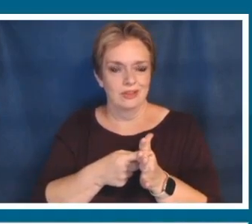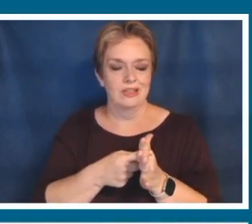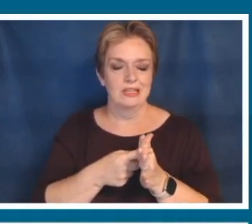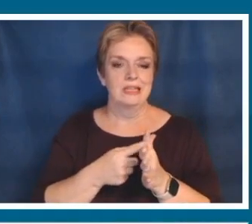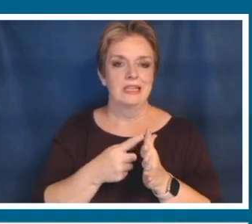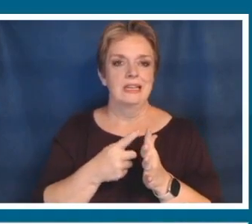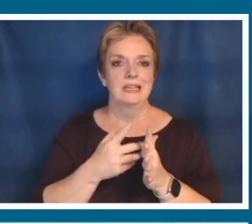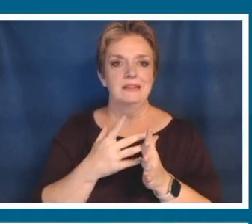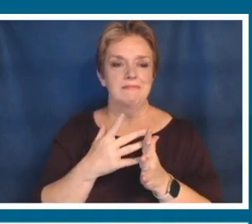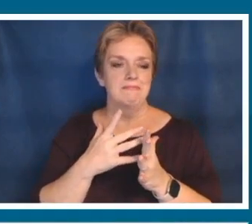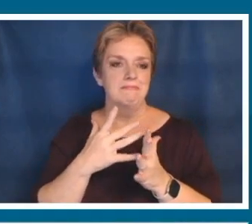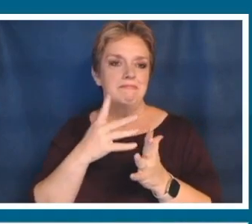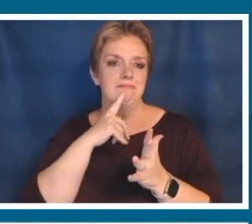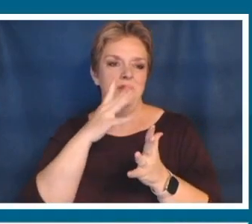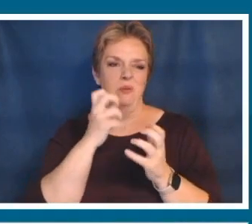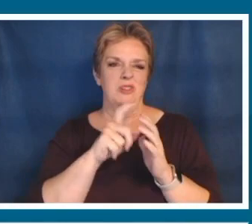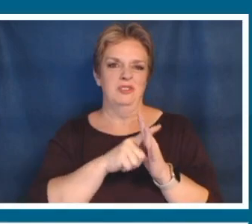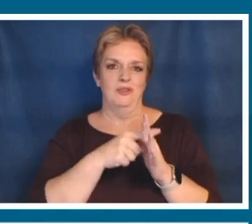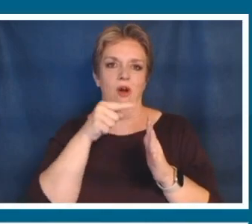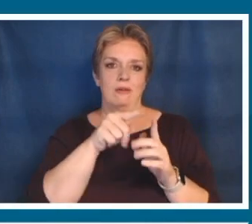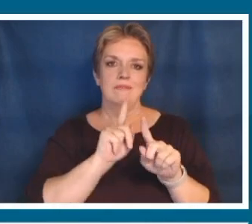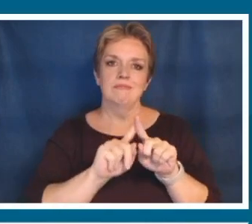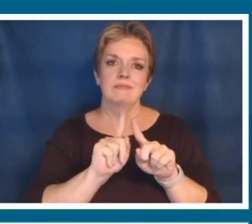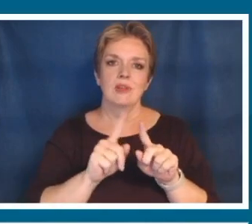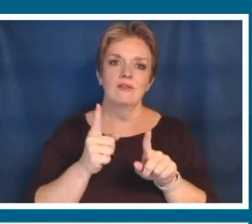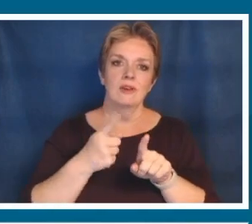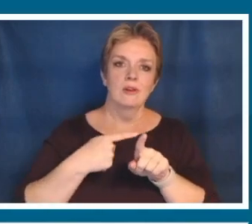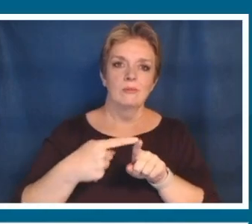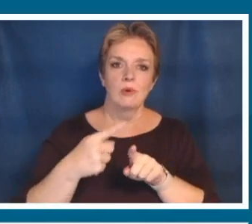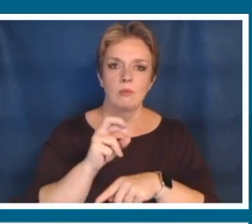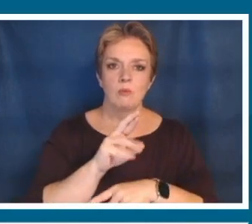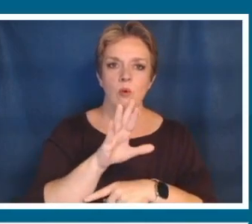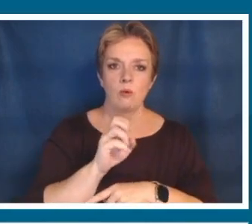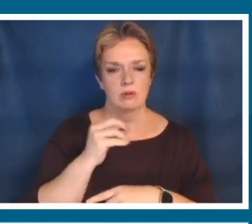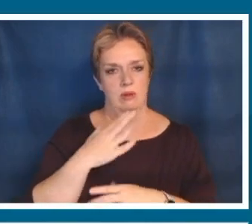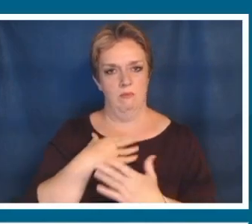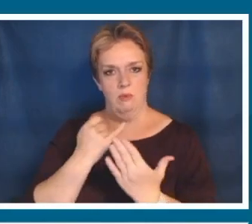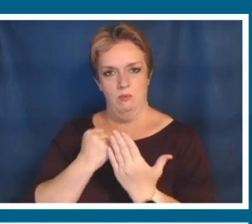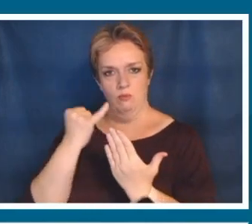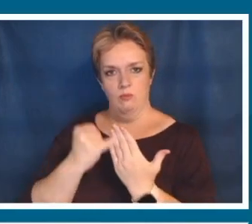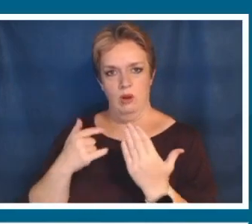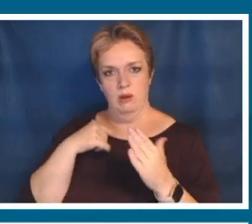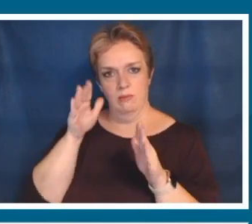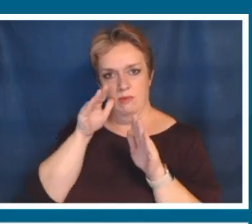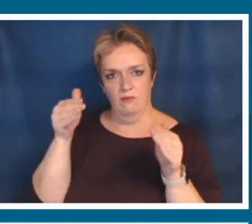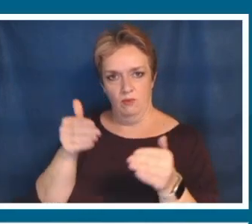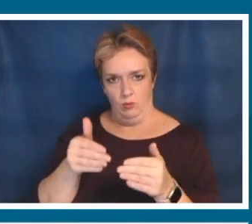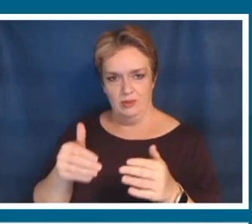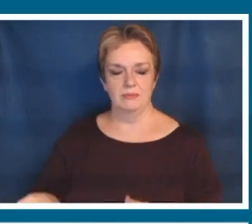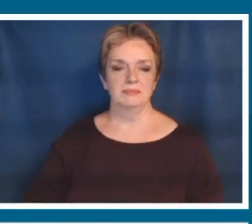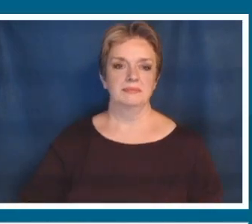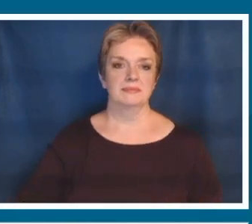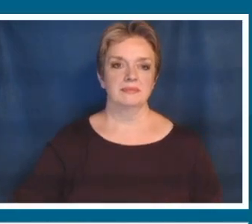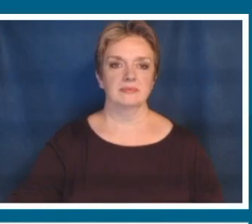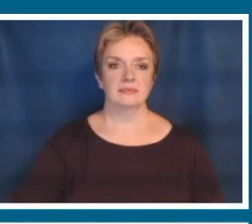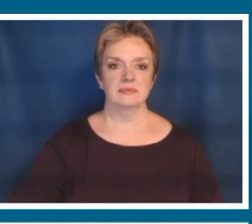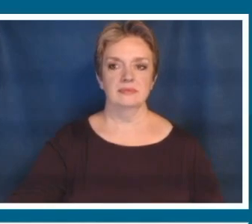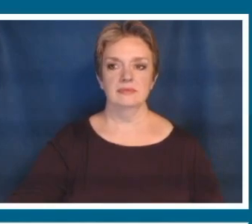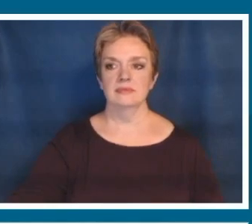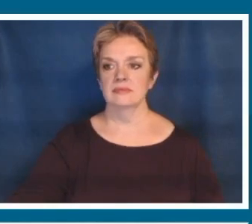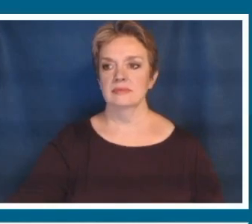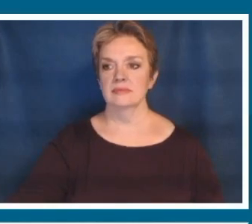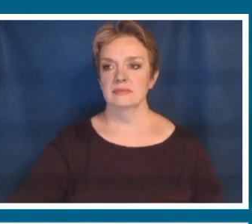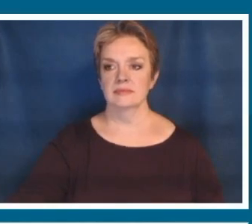sources and sort of this project I'm working on. And for May is Asian American